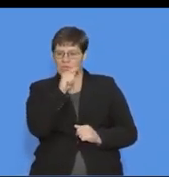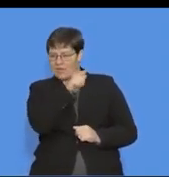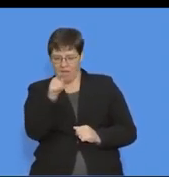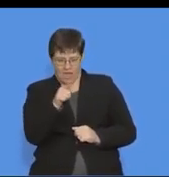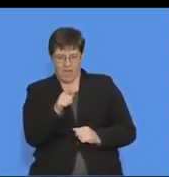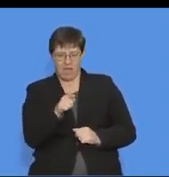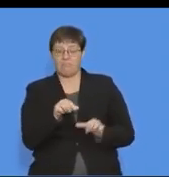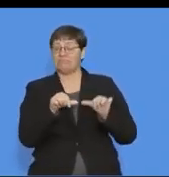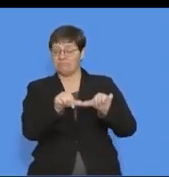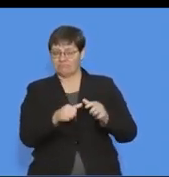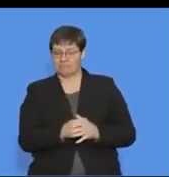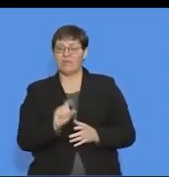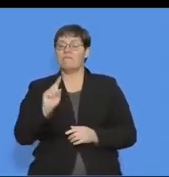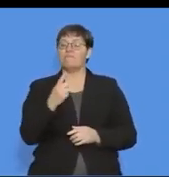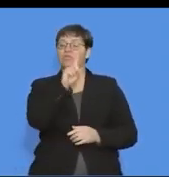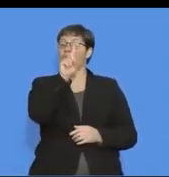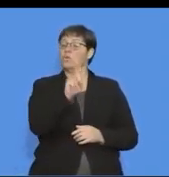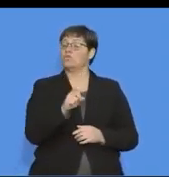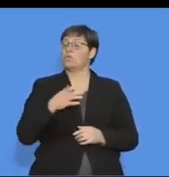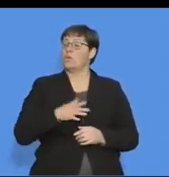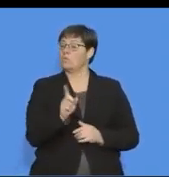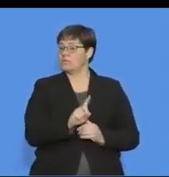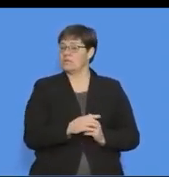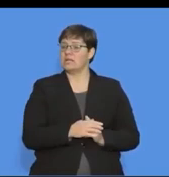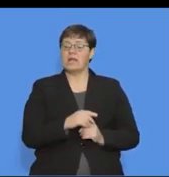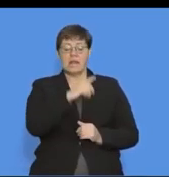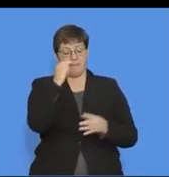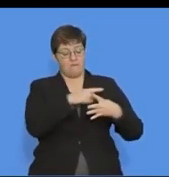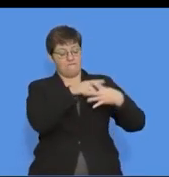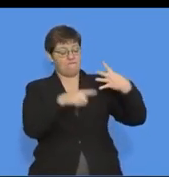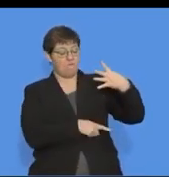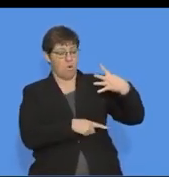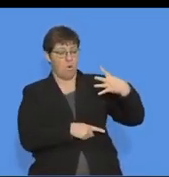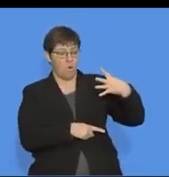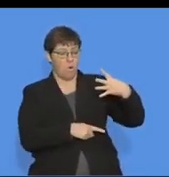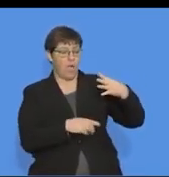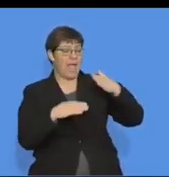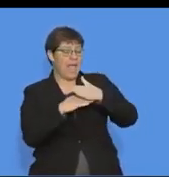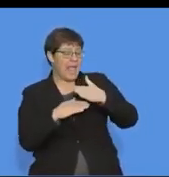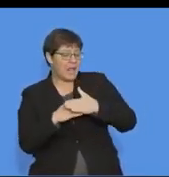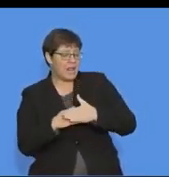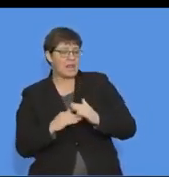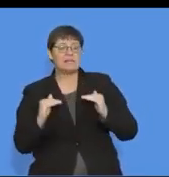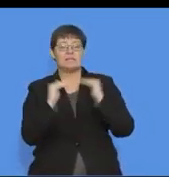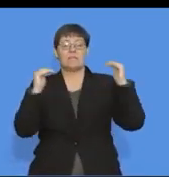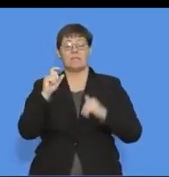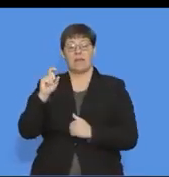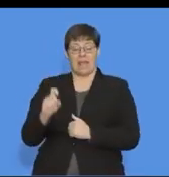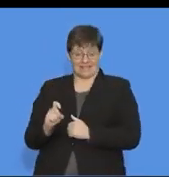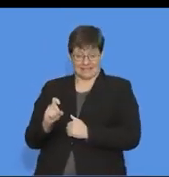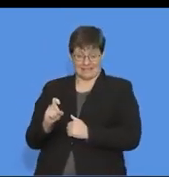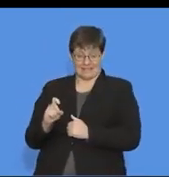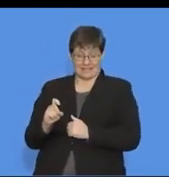for. The first question wants us to name the 4 other angles that are equals to